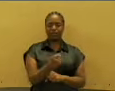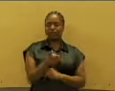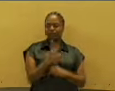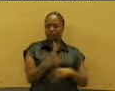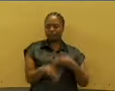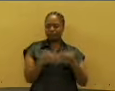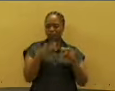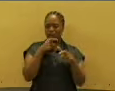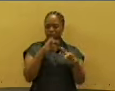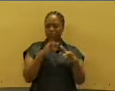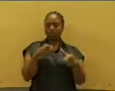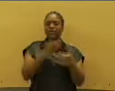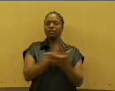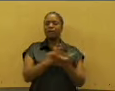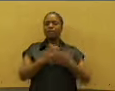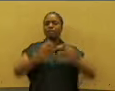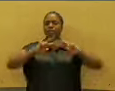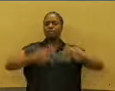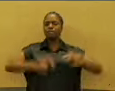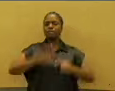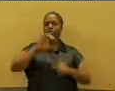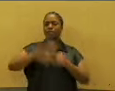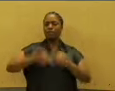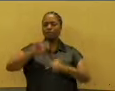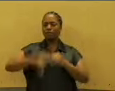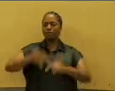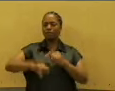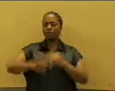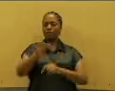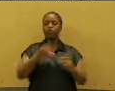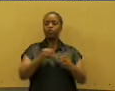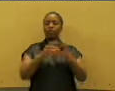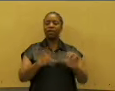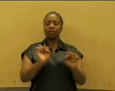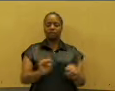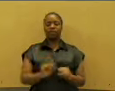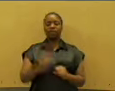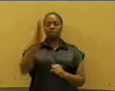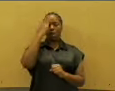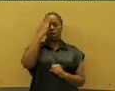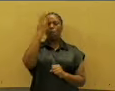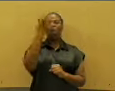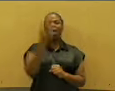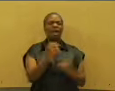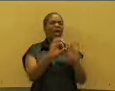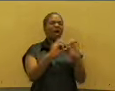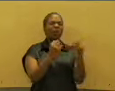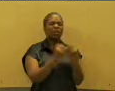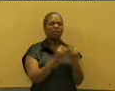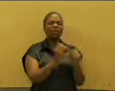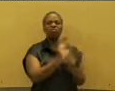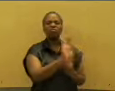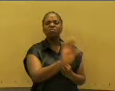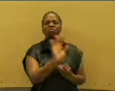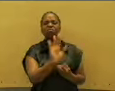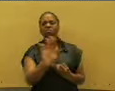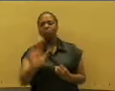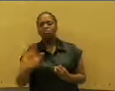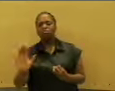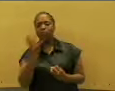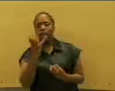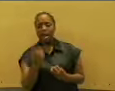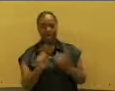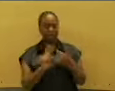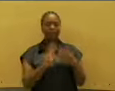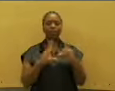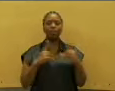of the findings from the Social Justice Barometer were that students are aware that there are organizations, units, and